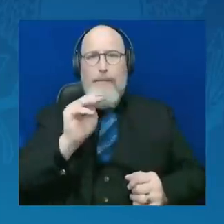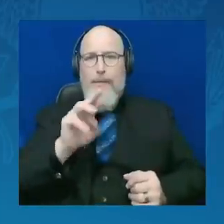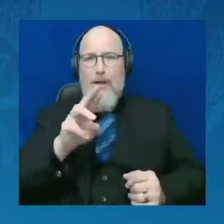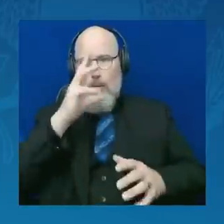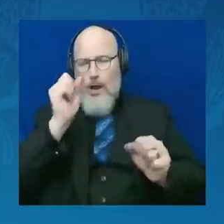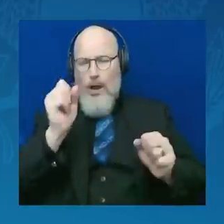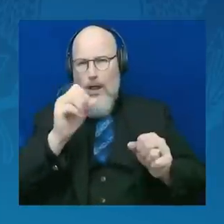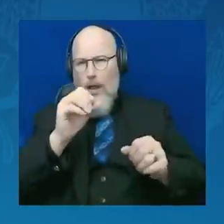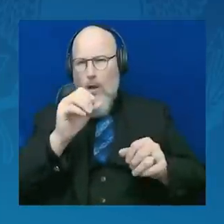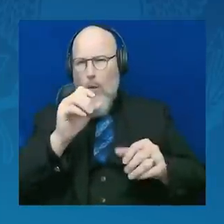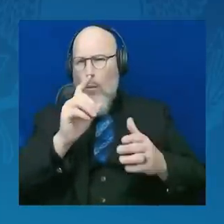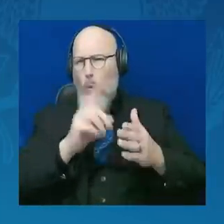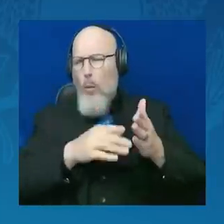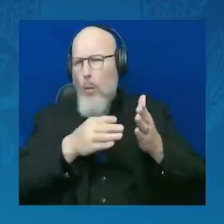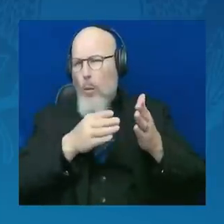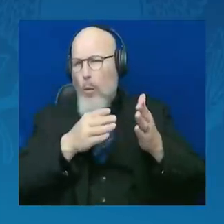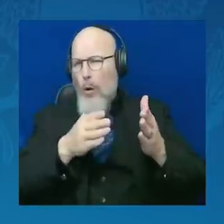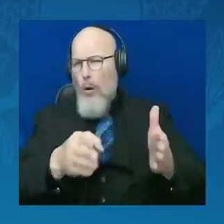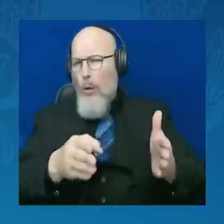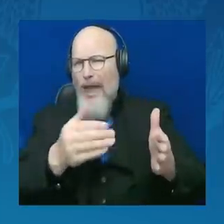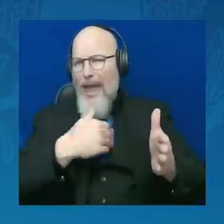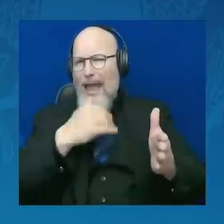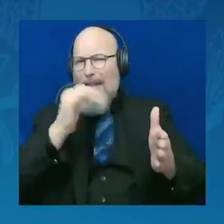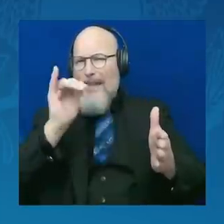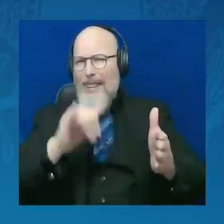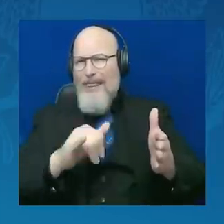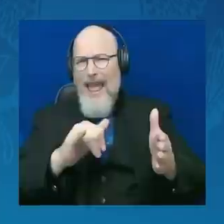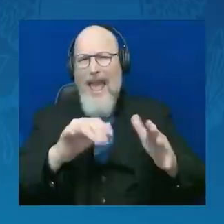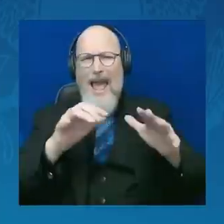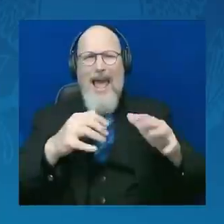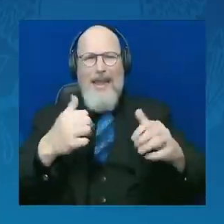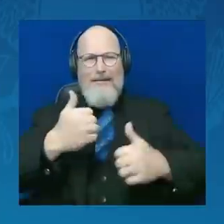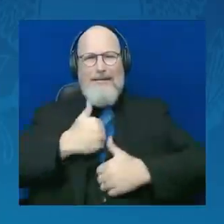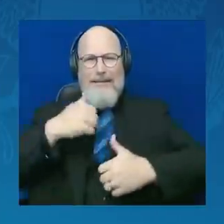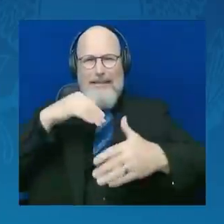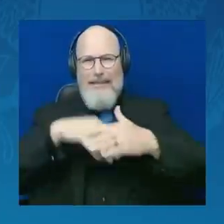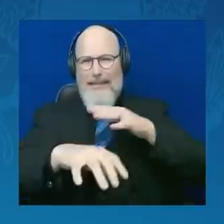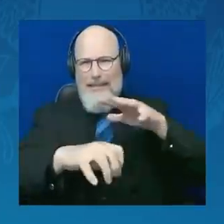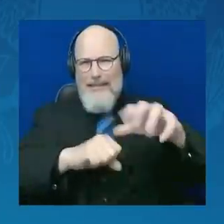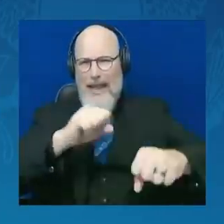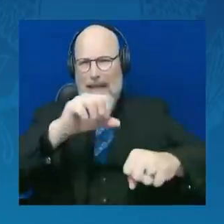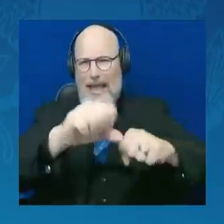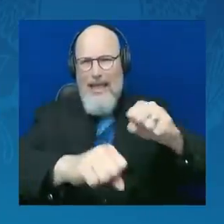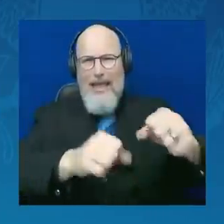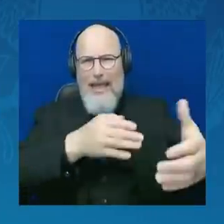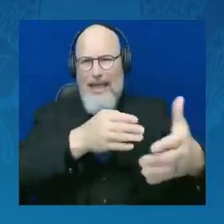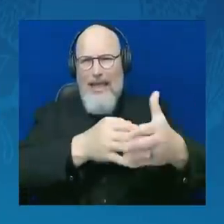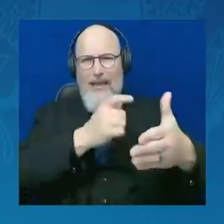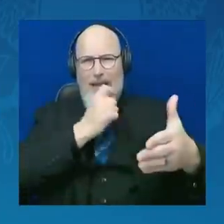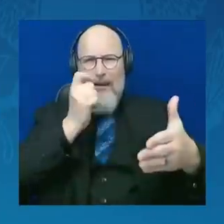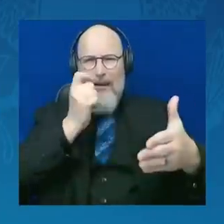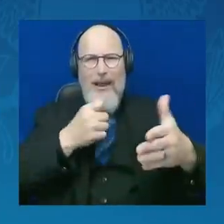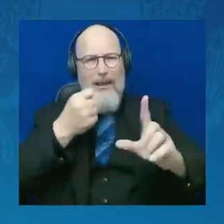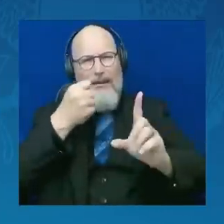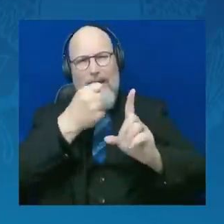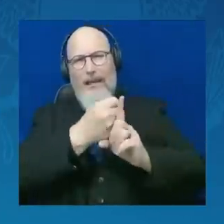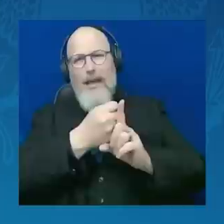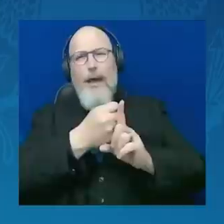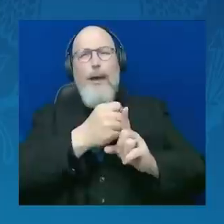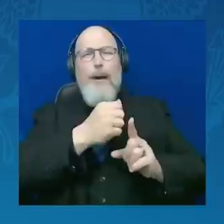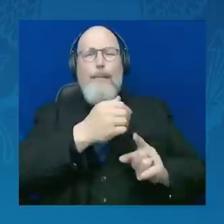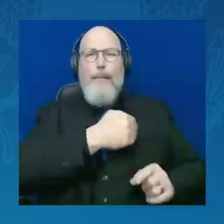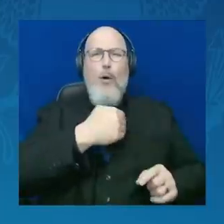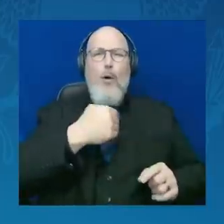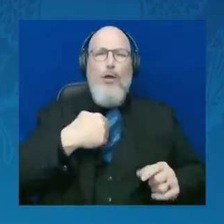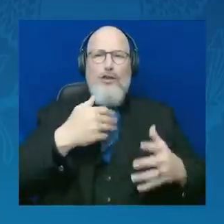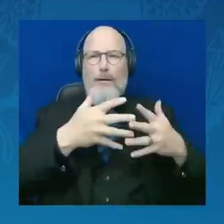has this brutal attack of Russia against Ukraine impacted Polish-American relations? Anthony Blinken, State Secretary, during his last visit